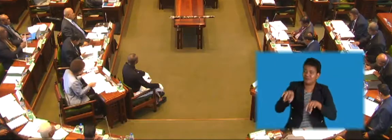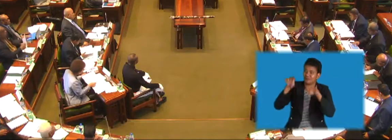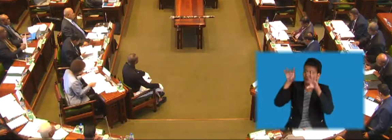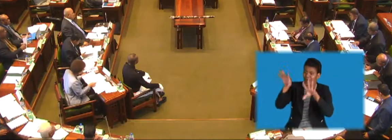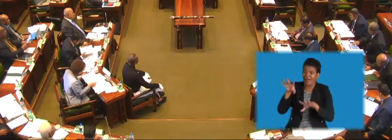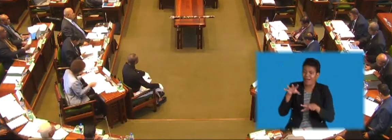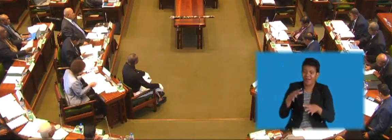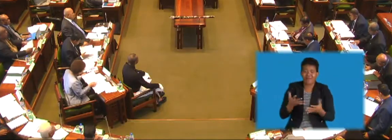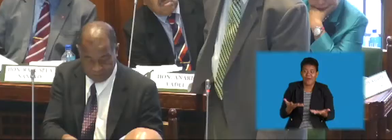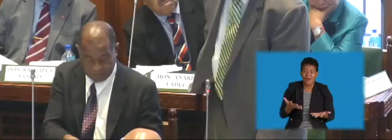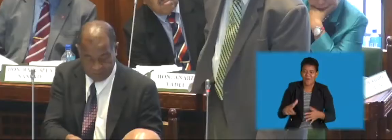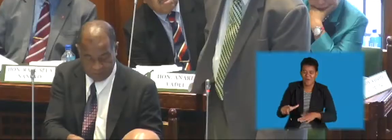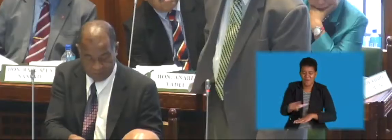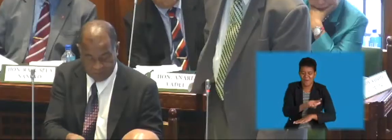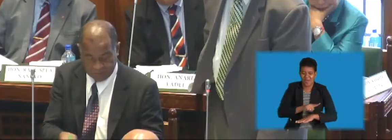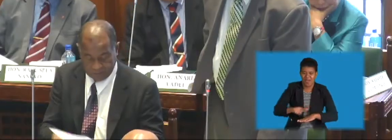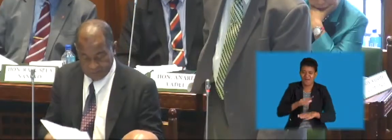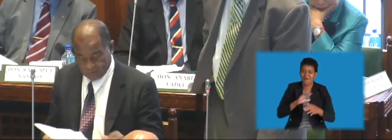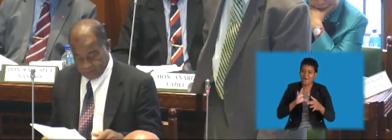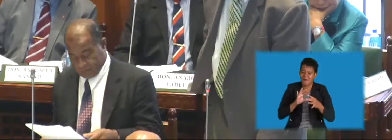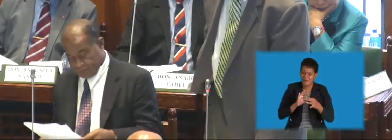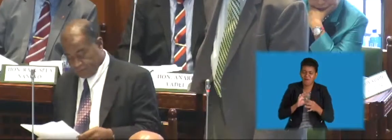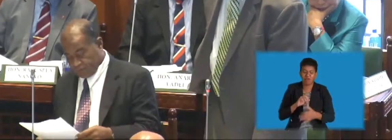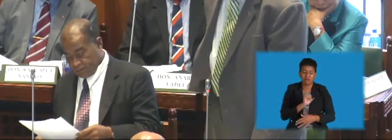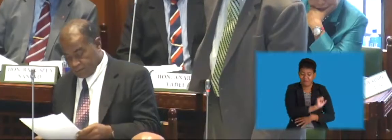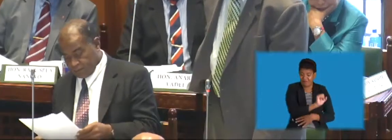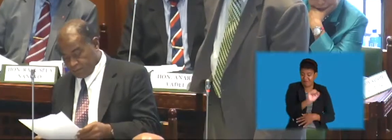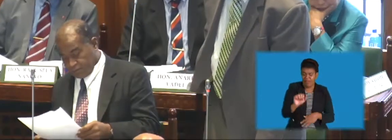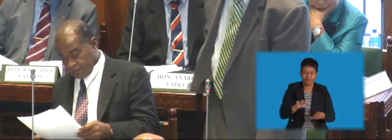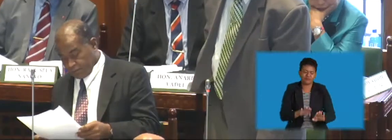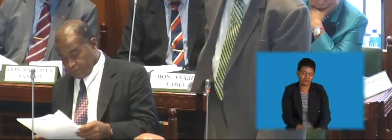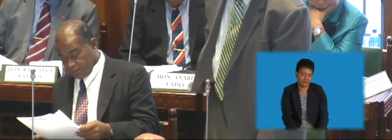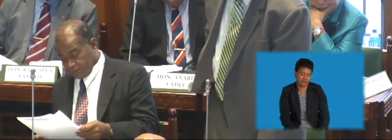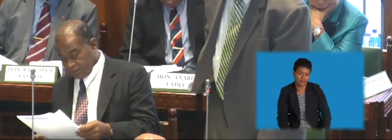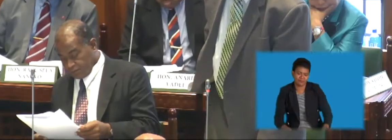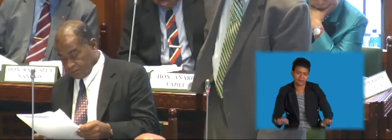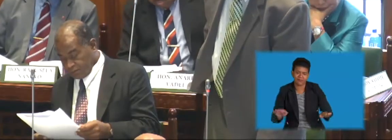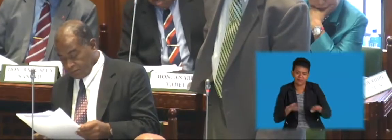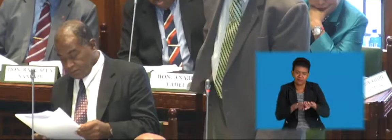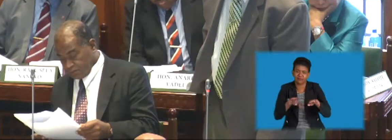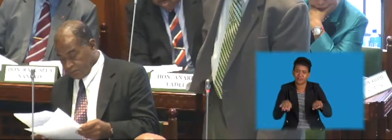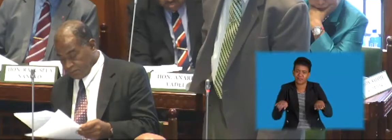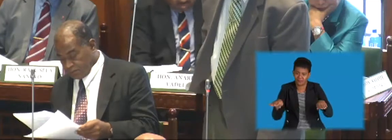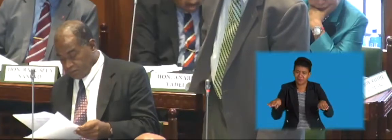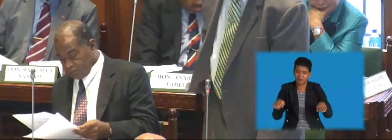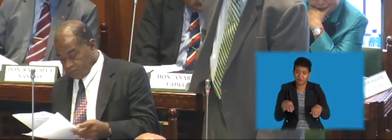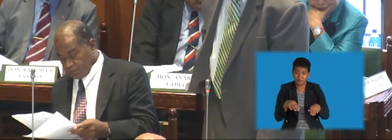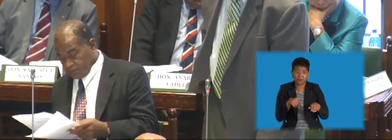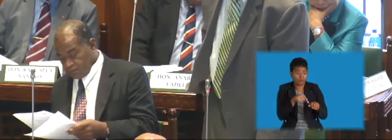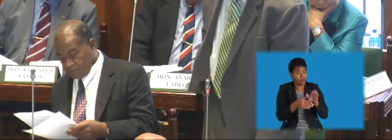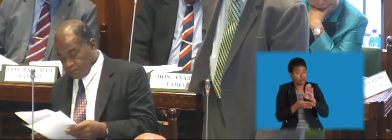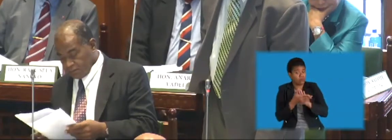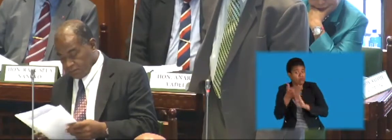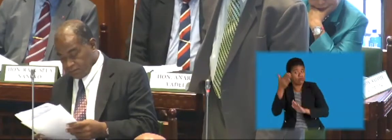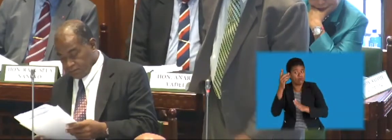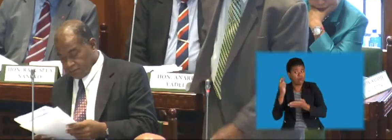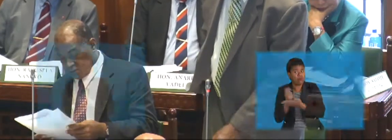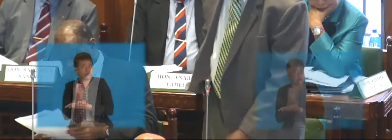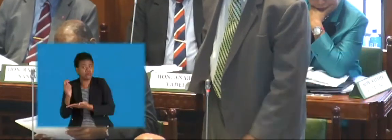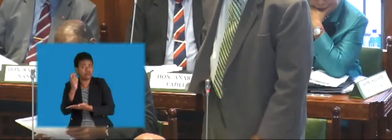Is there opportunity for landowners, especially the children, to attend tertiary institutions in terms